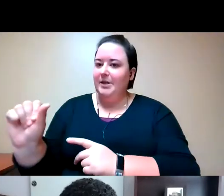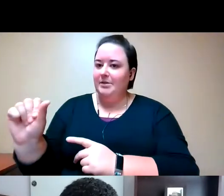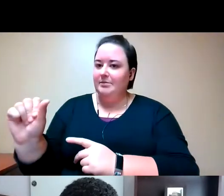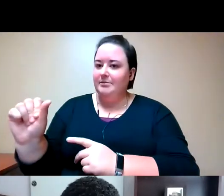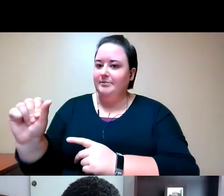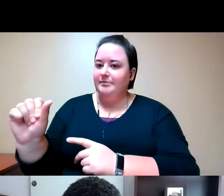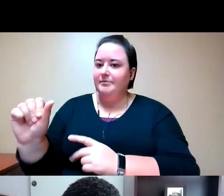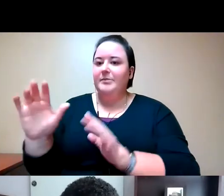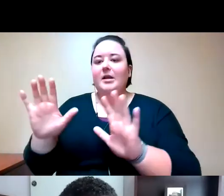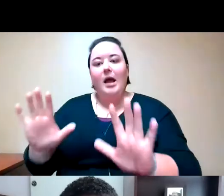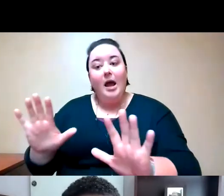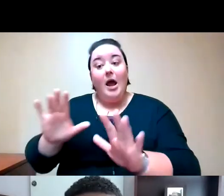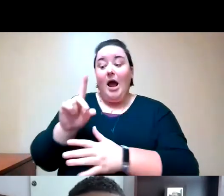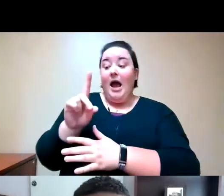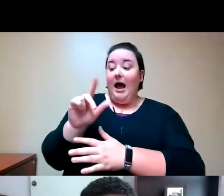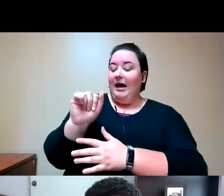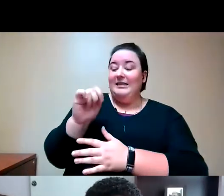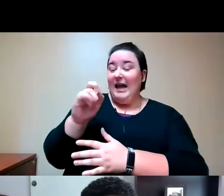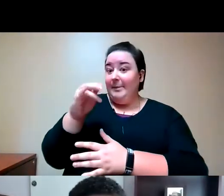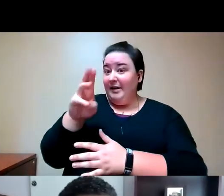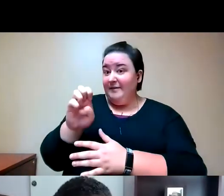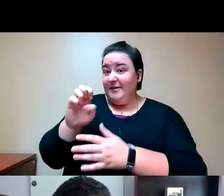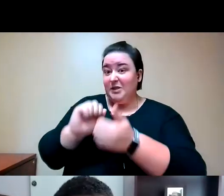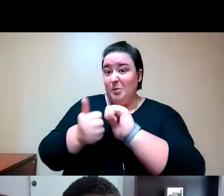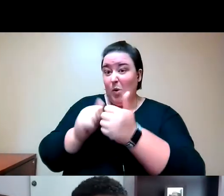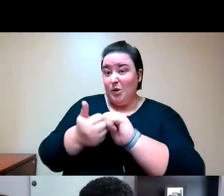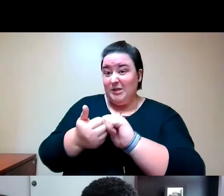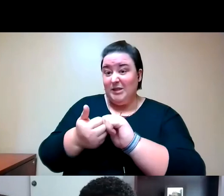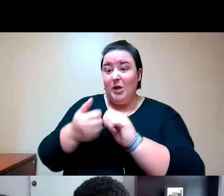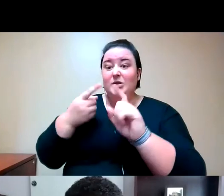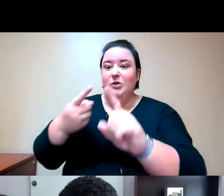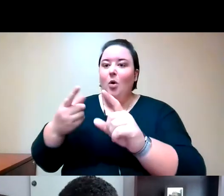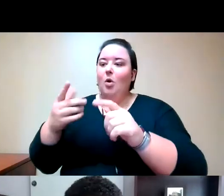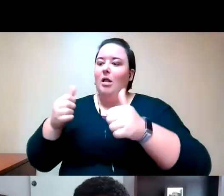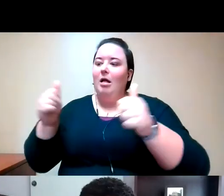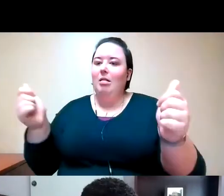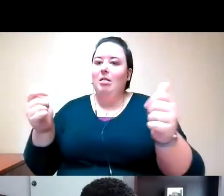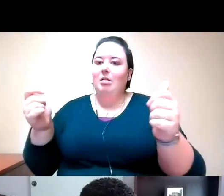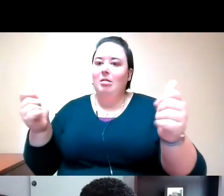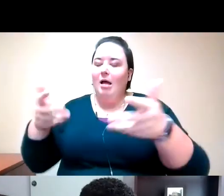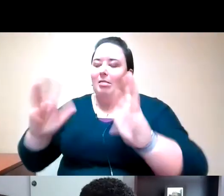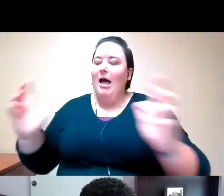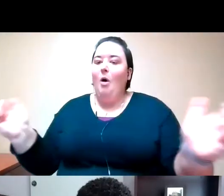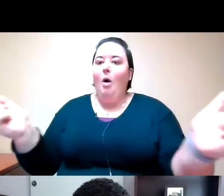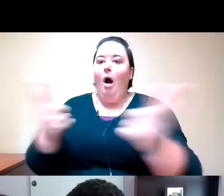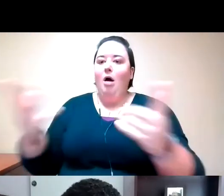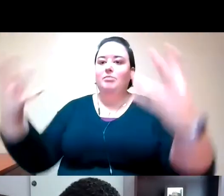people to see them as is adaptive sports are actually sports that allow everyone to participate together. So you see here in this